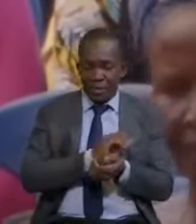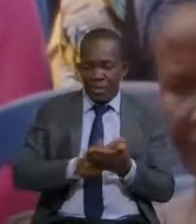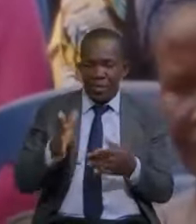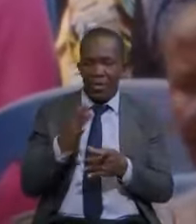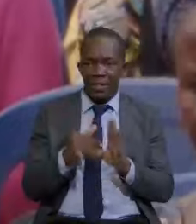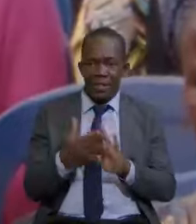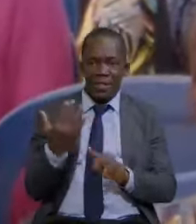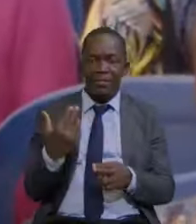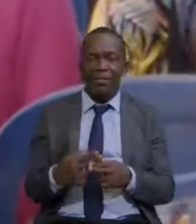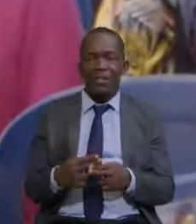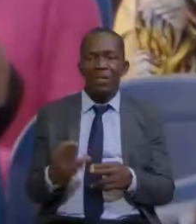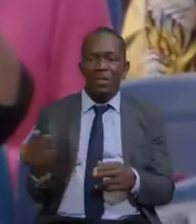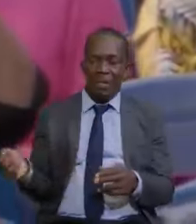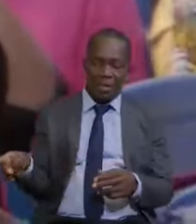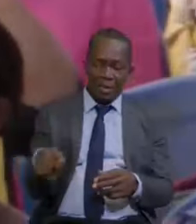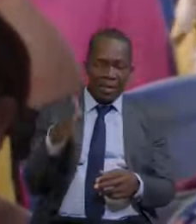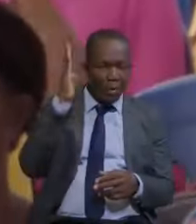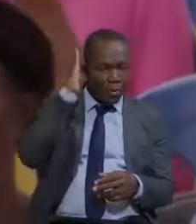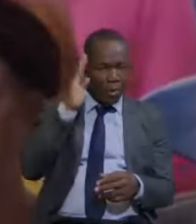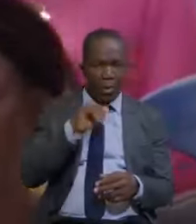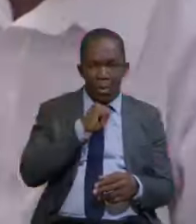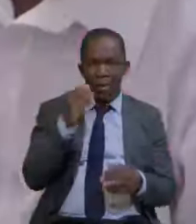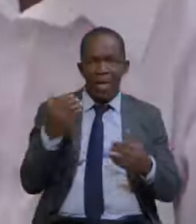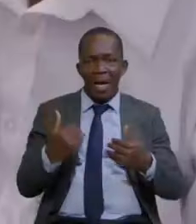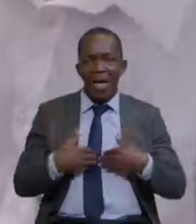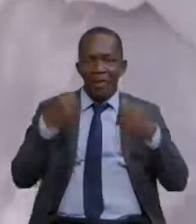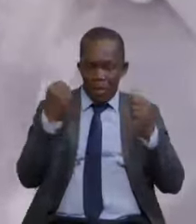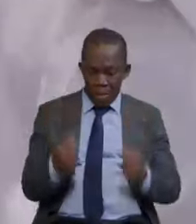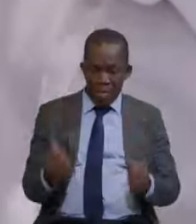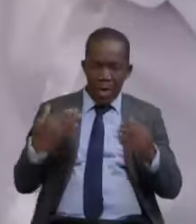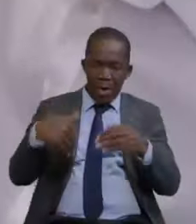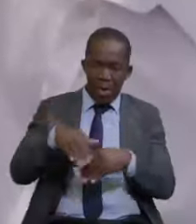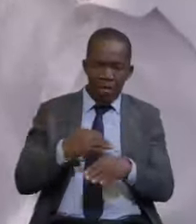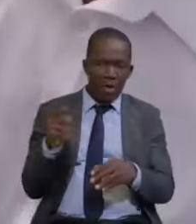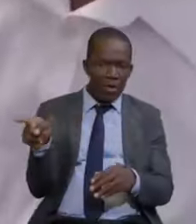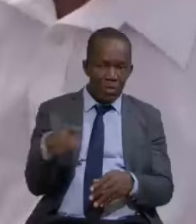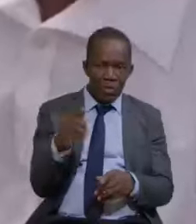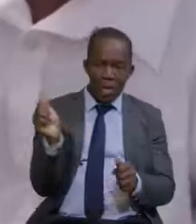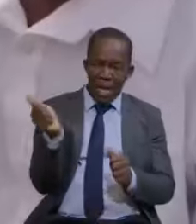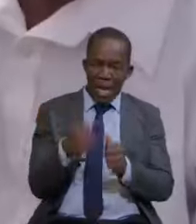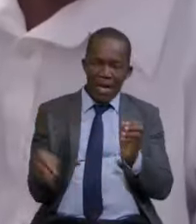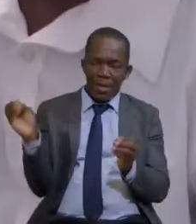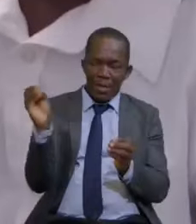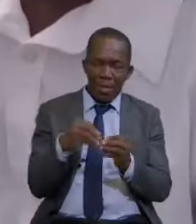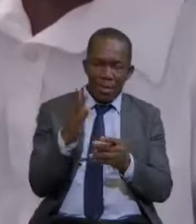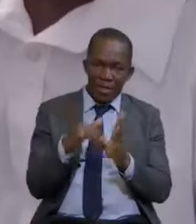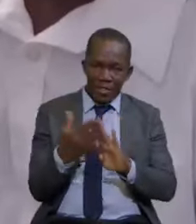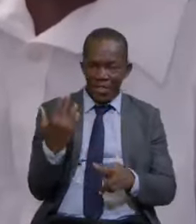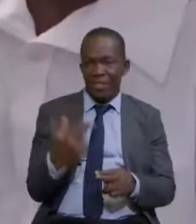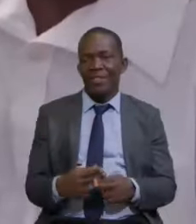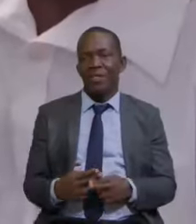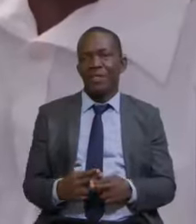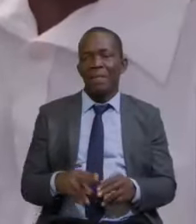you anymore in Jesus' name. Any contrary power that will hinder